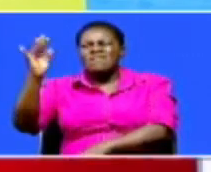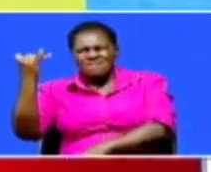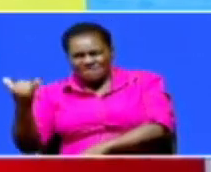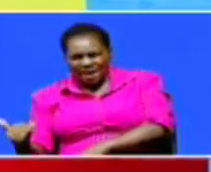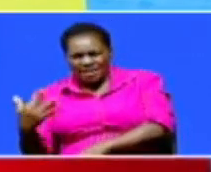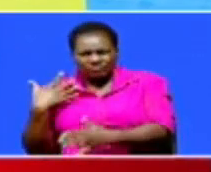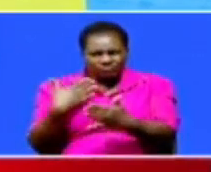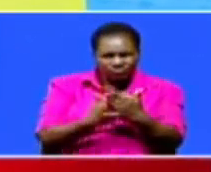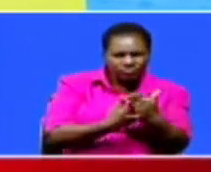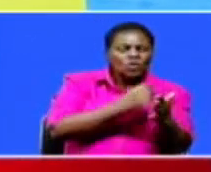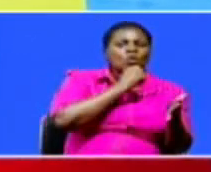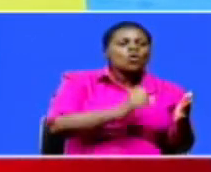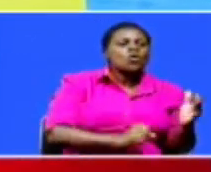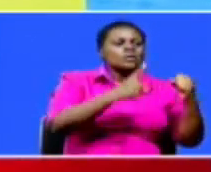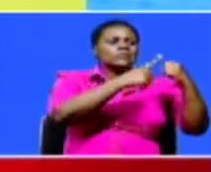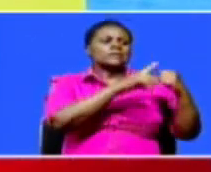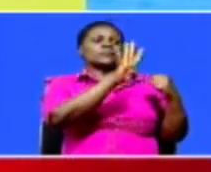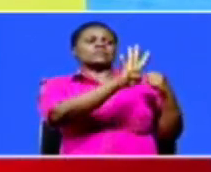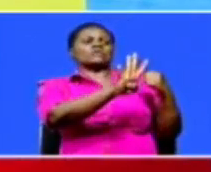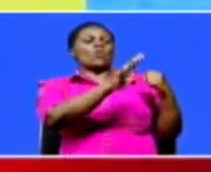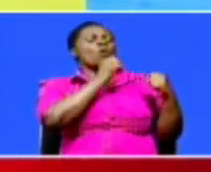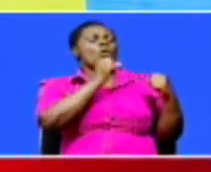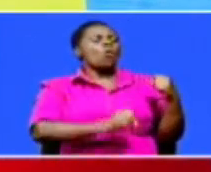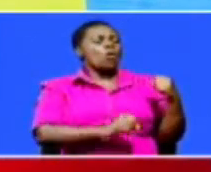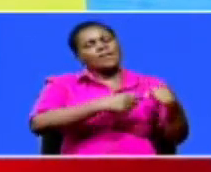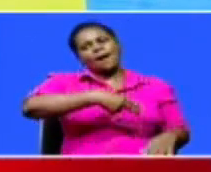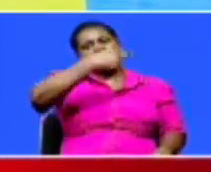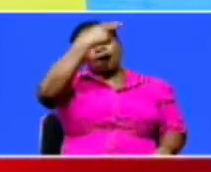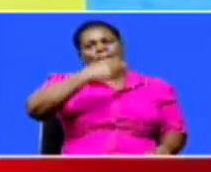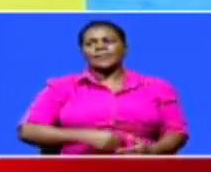youngest to 64 years for the oldest.